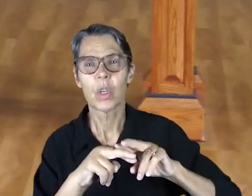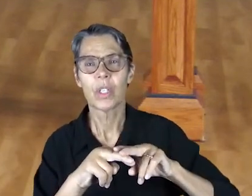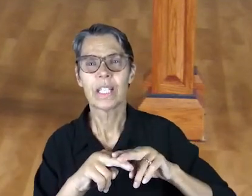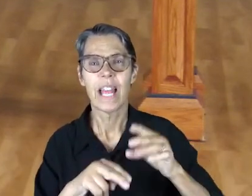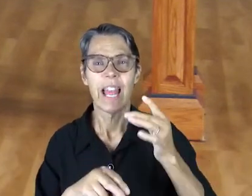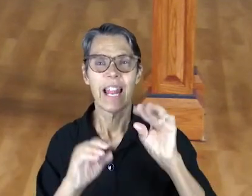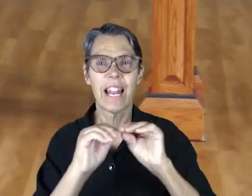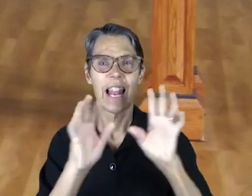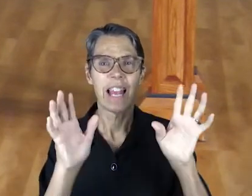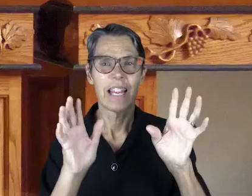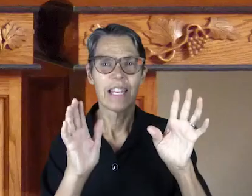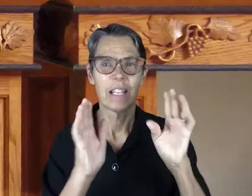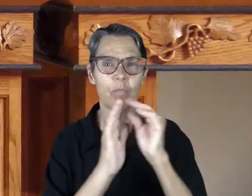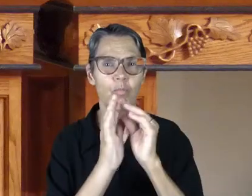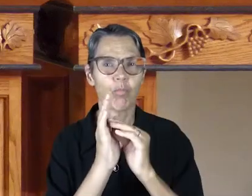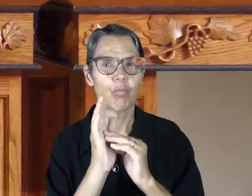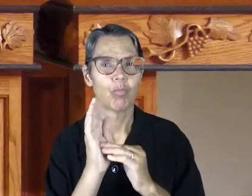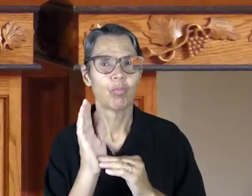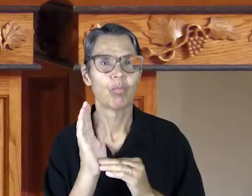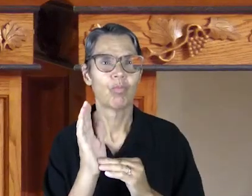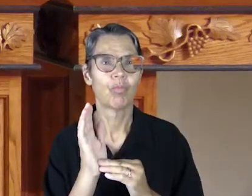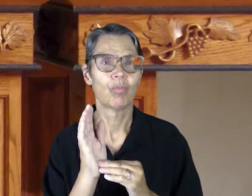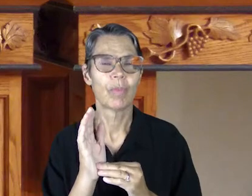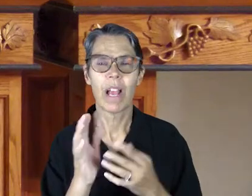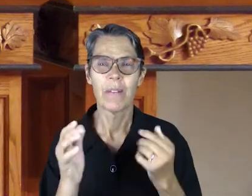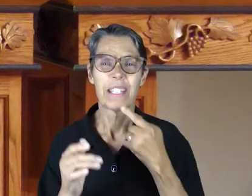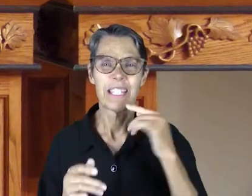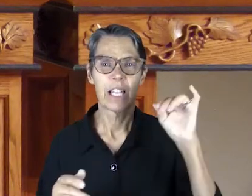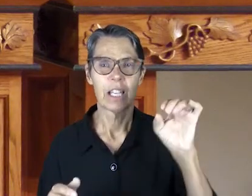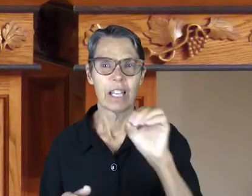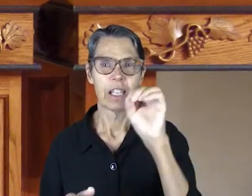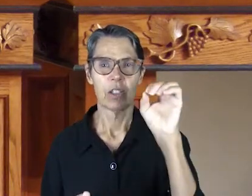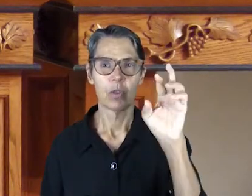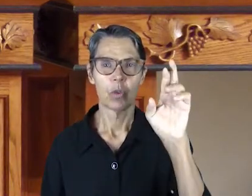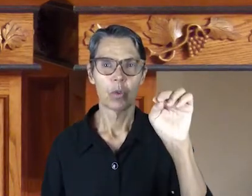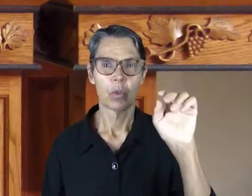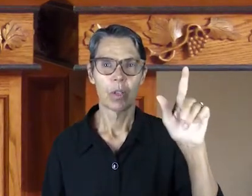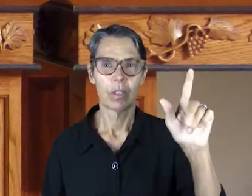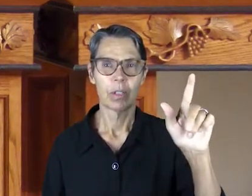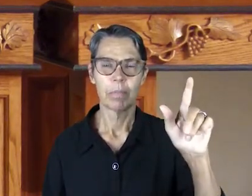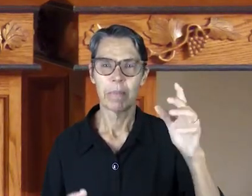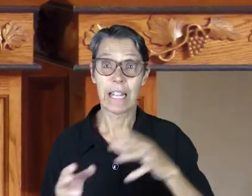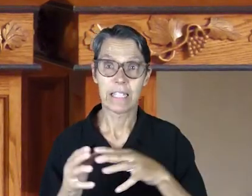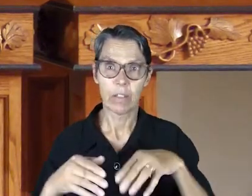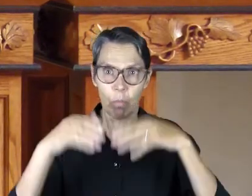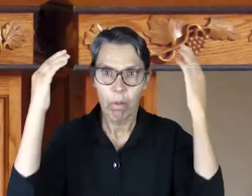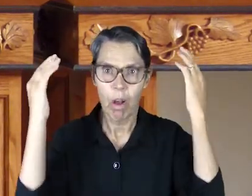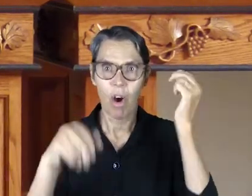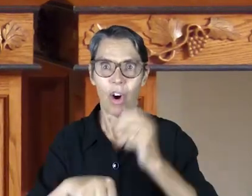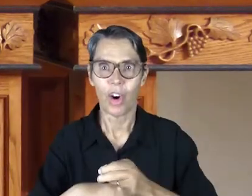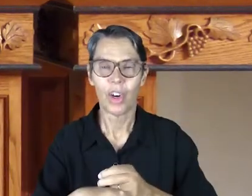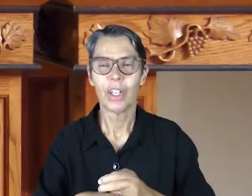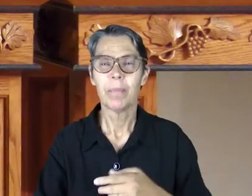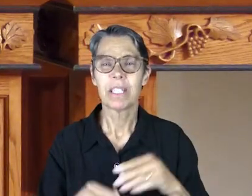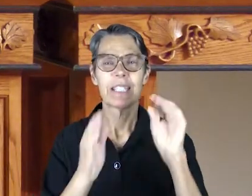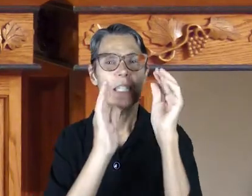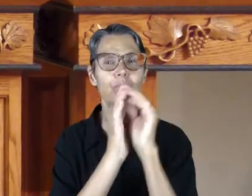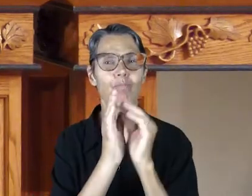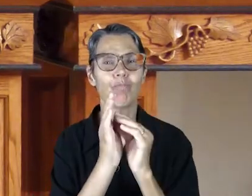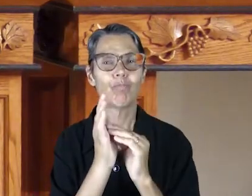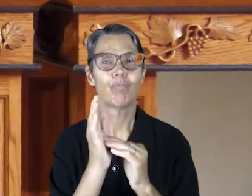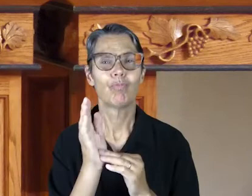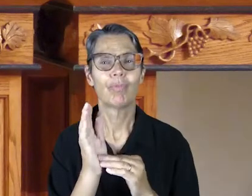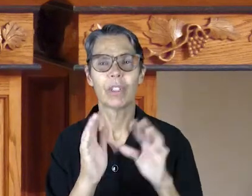log. I want to say journal, but that sounds too sort of overwhelming. But in other words, just keep in